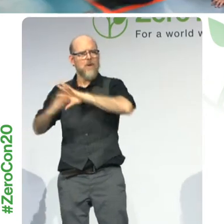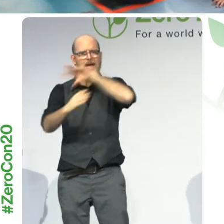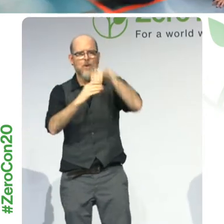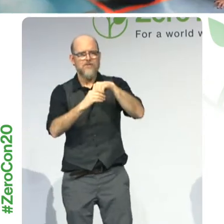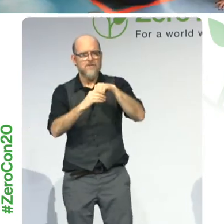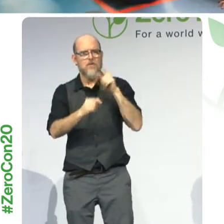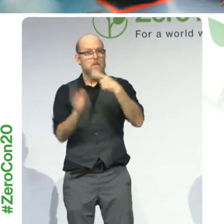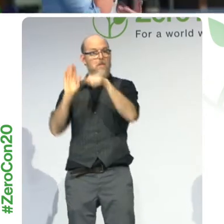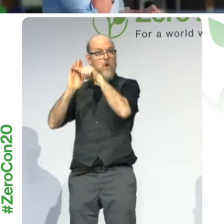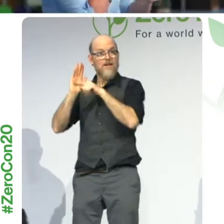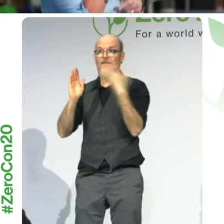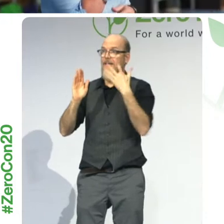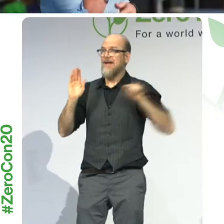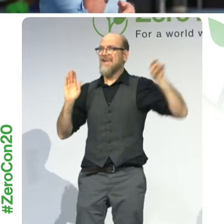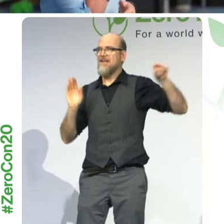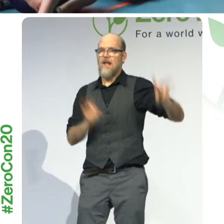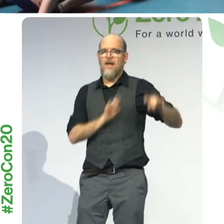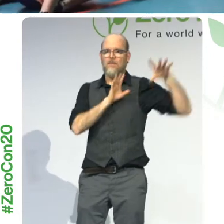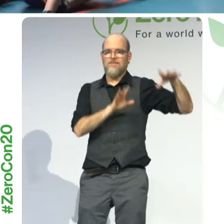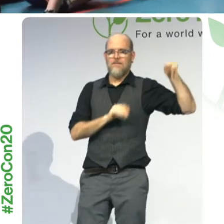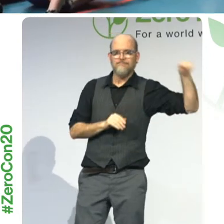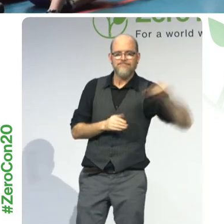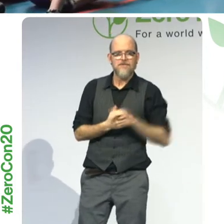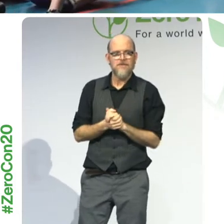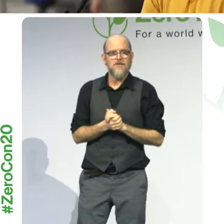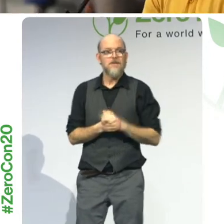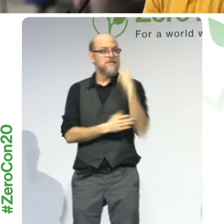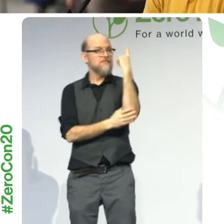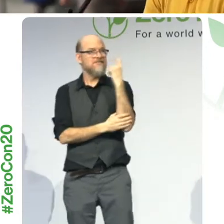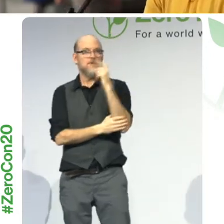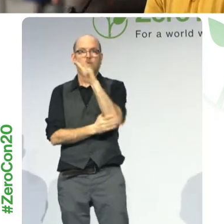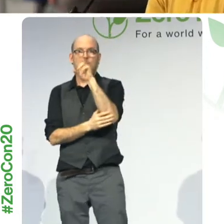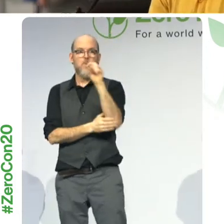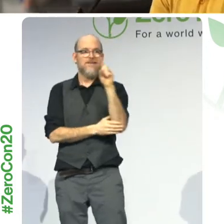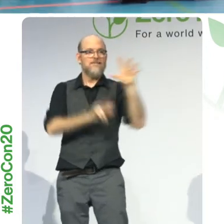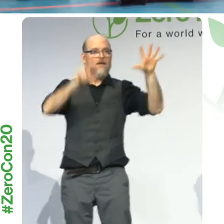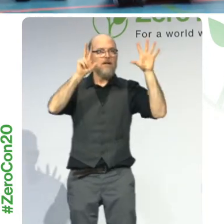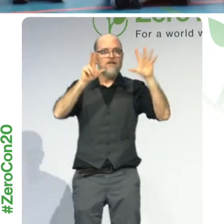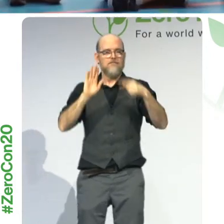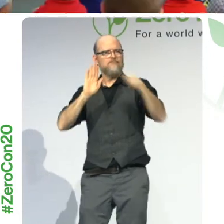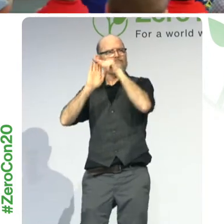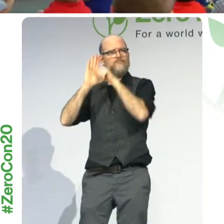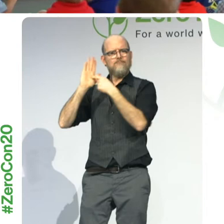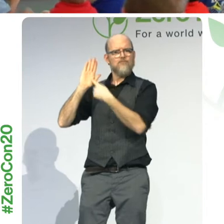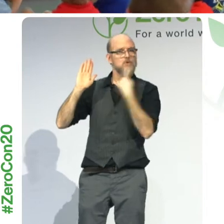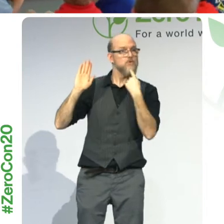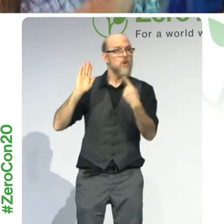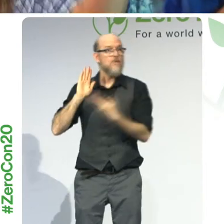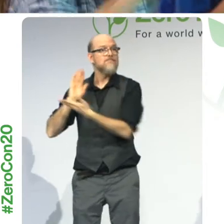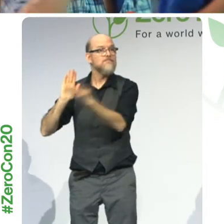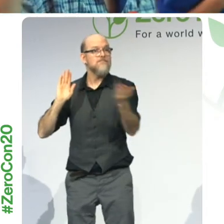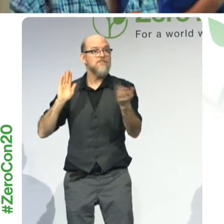in 2018, this policy is designed to ensure that students with disability in Queensland's state